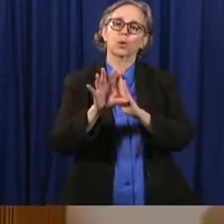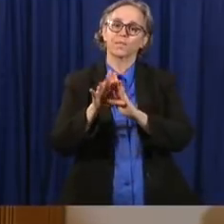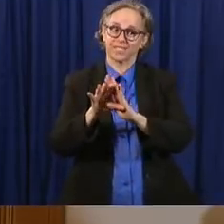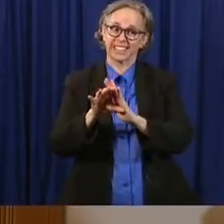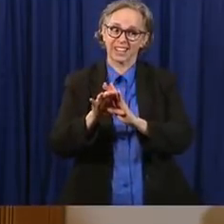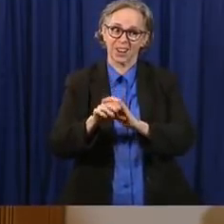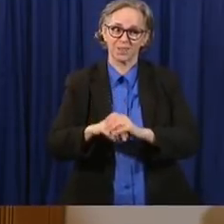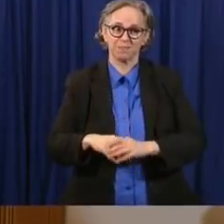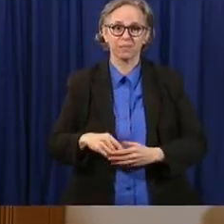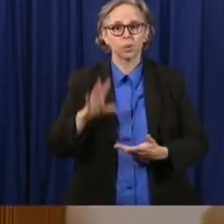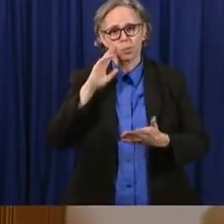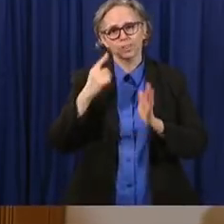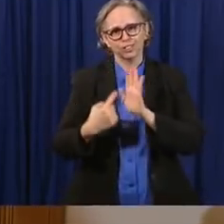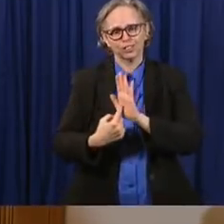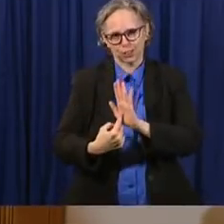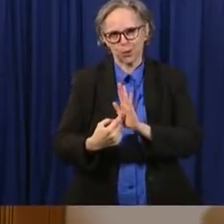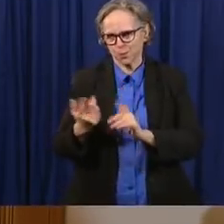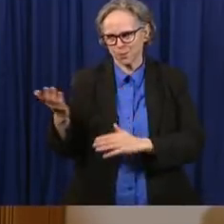show here.